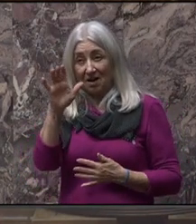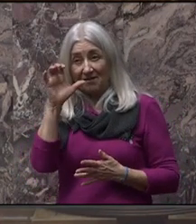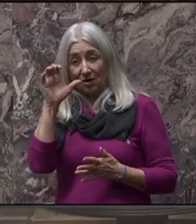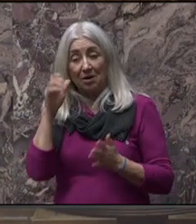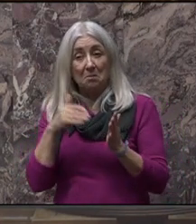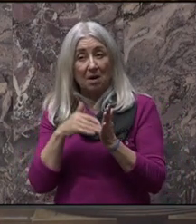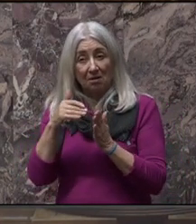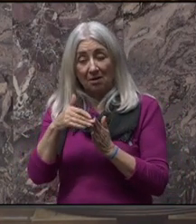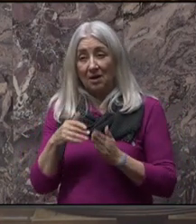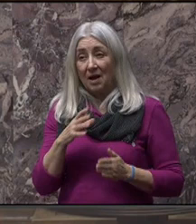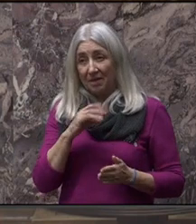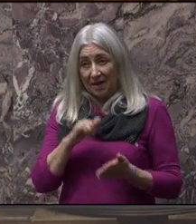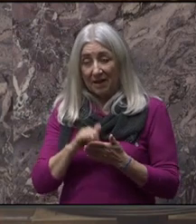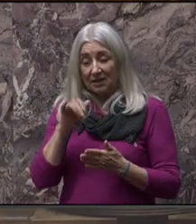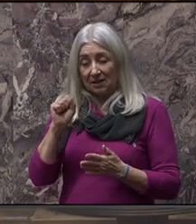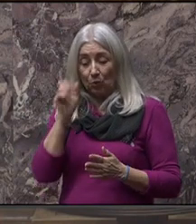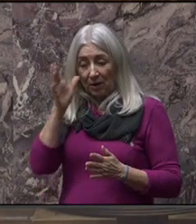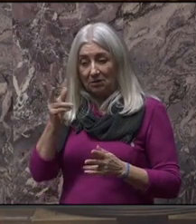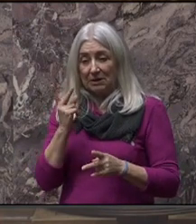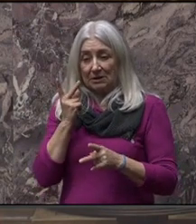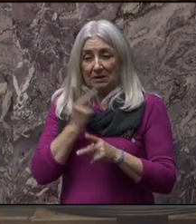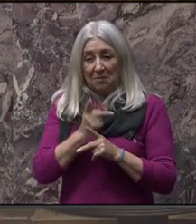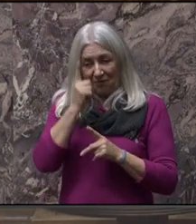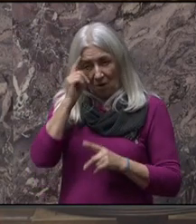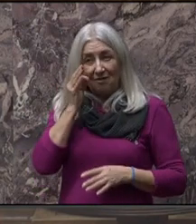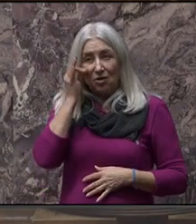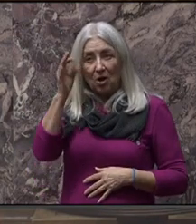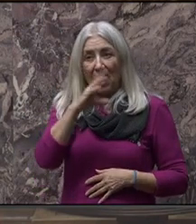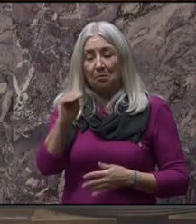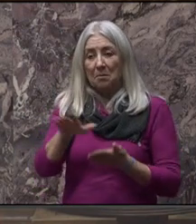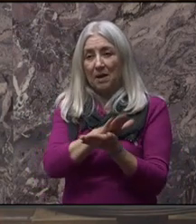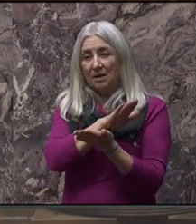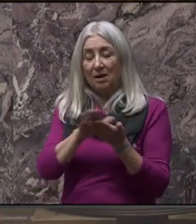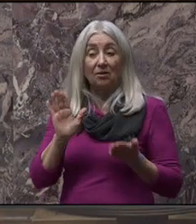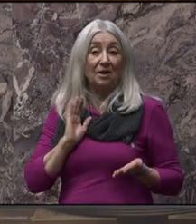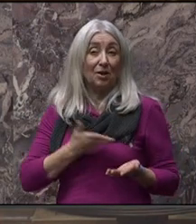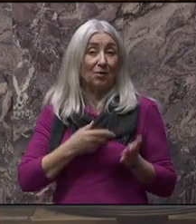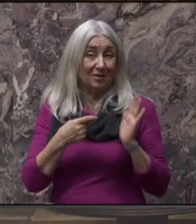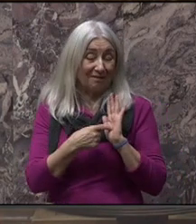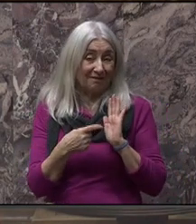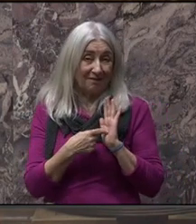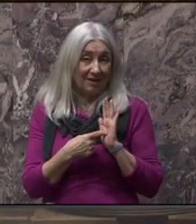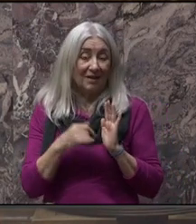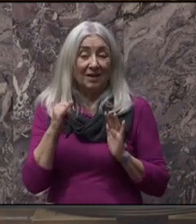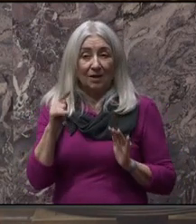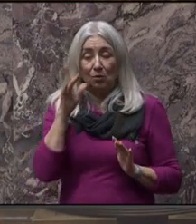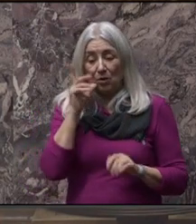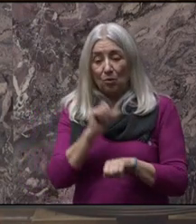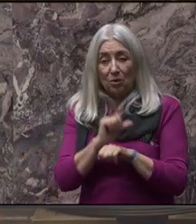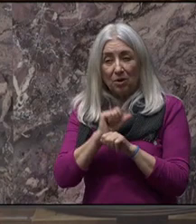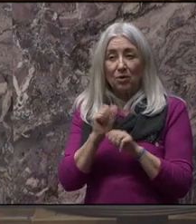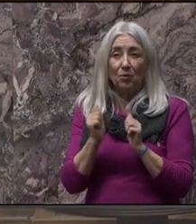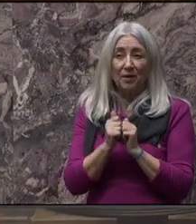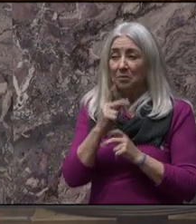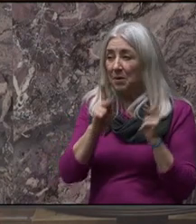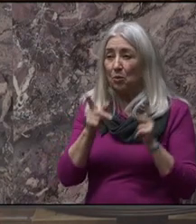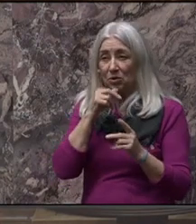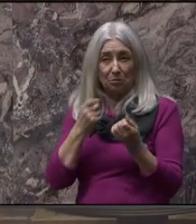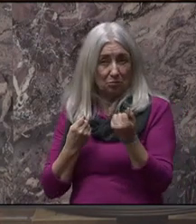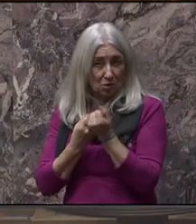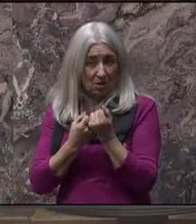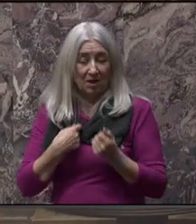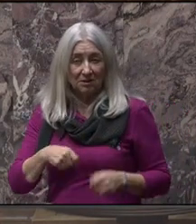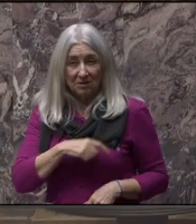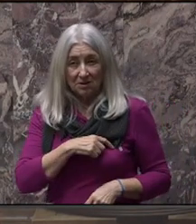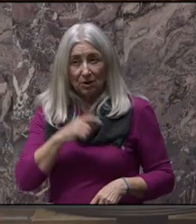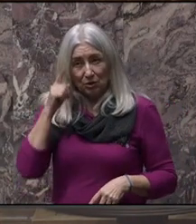and to pay down our debt. Your government will continue to work with proponents and ensure British Columbians have the